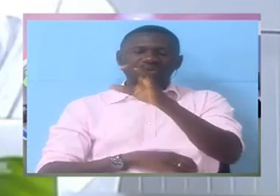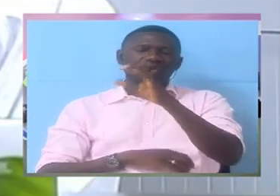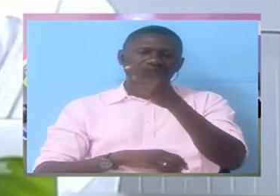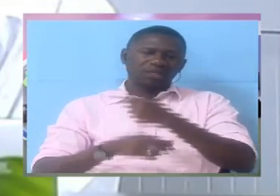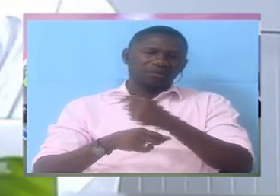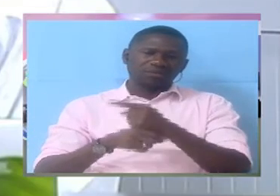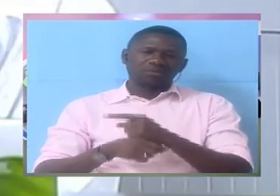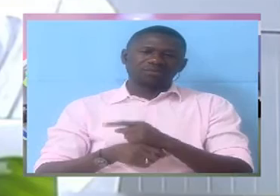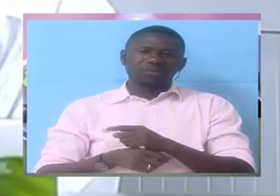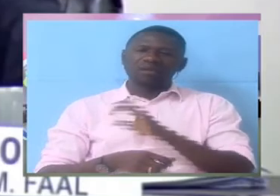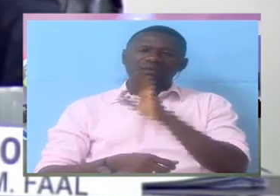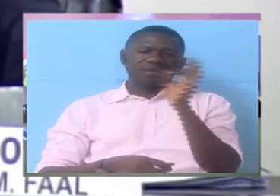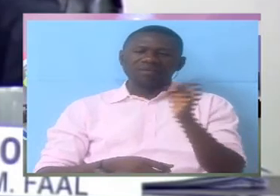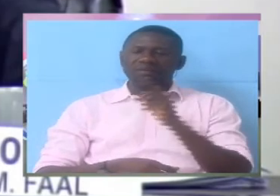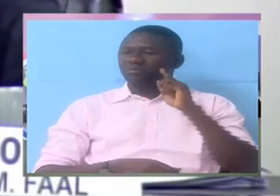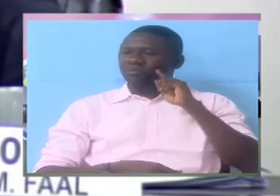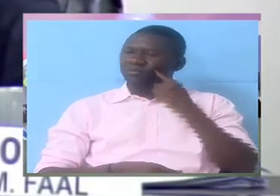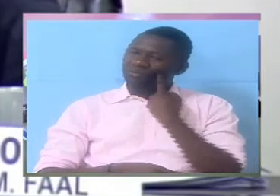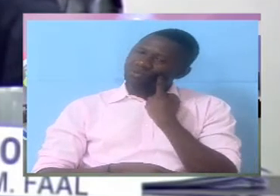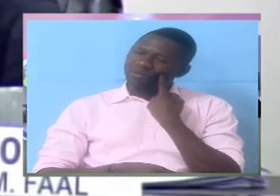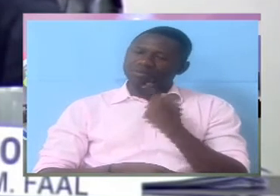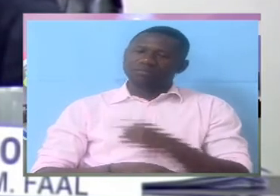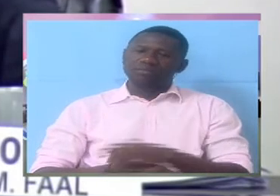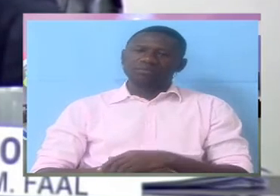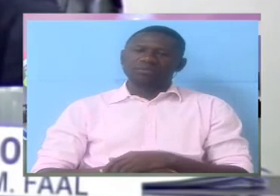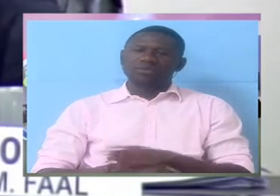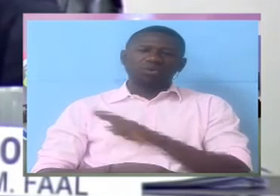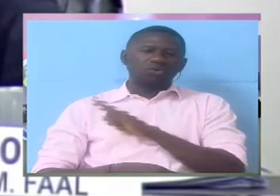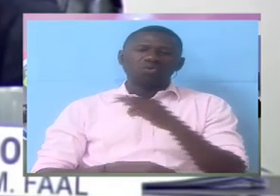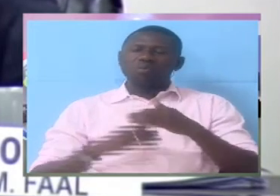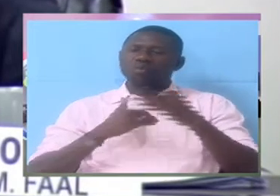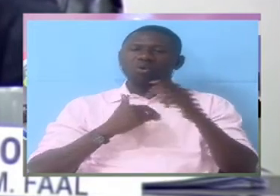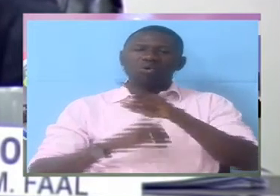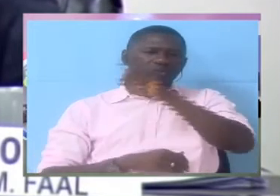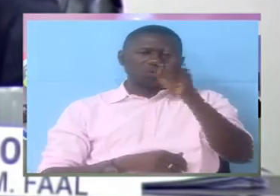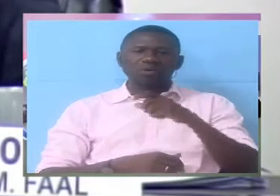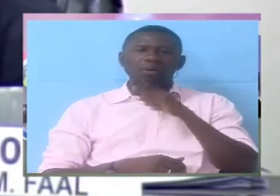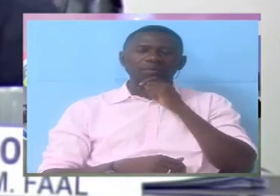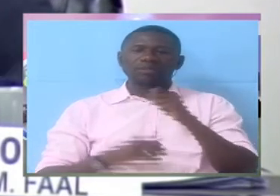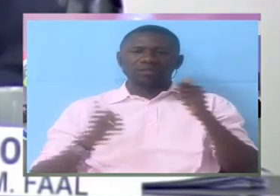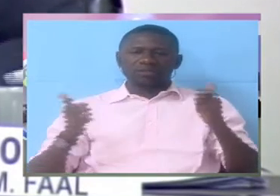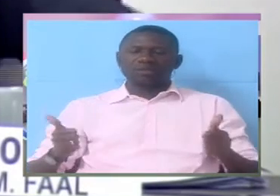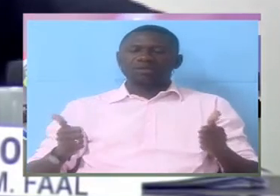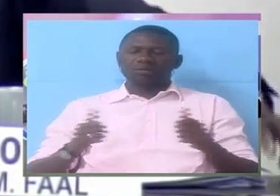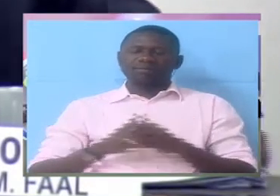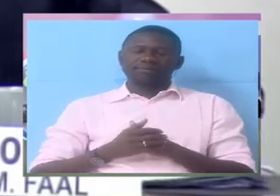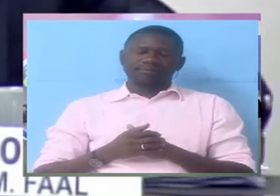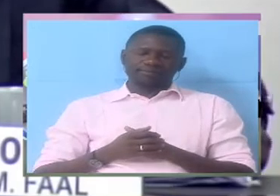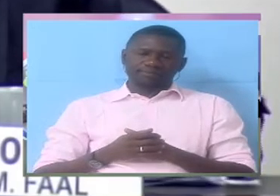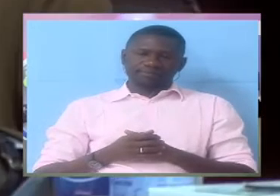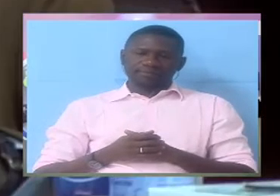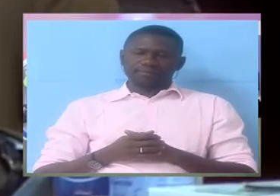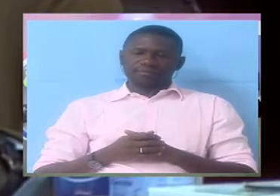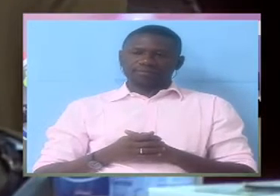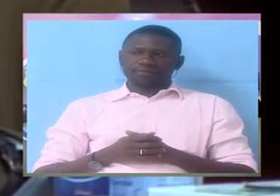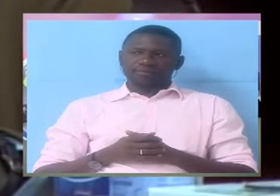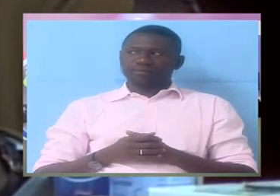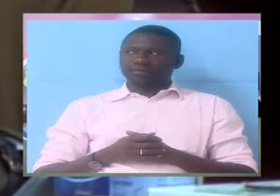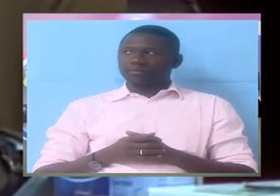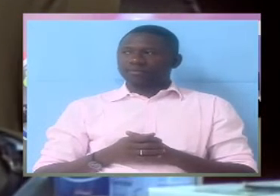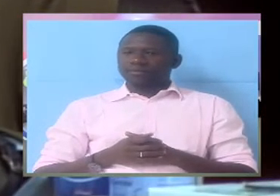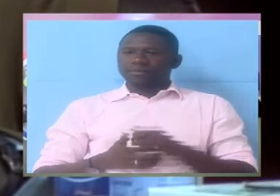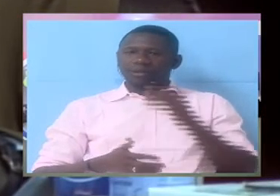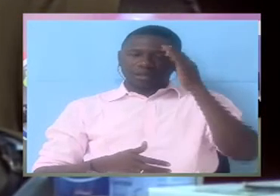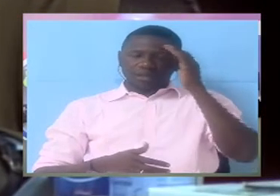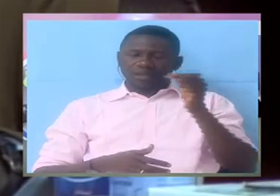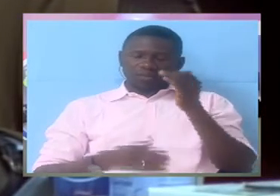kanjam. What a shame. Mat me yalan ko malu balem. No further questions, Mr. Chair. Wala mun nanyi ngaro dandulati sedo ya kiyam. Thank